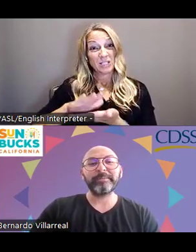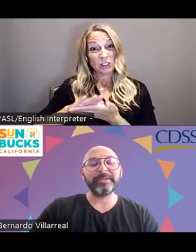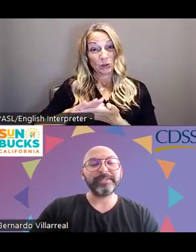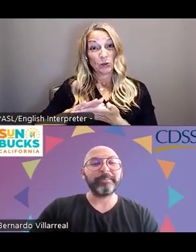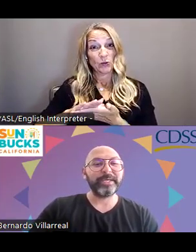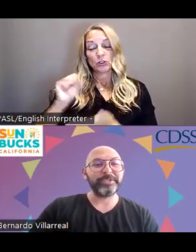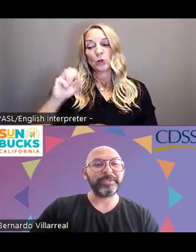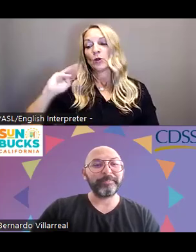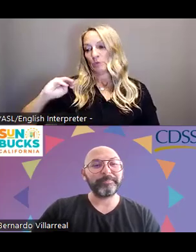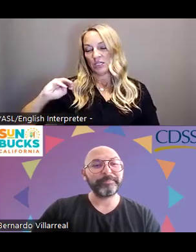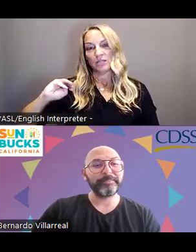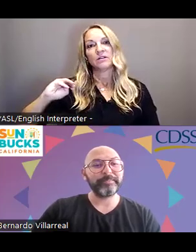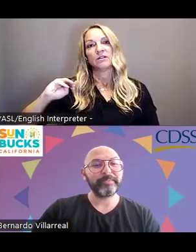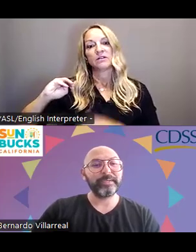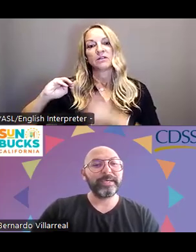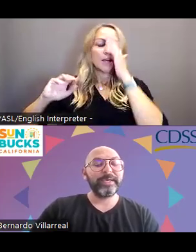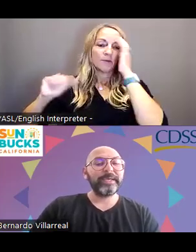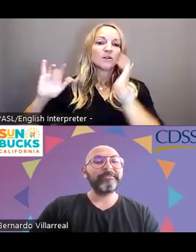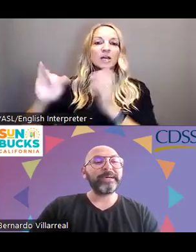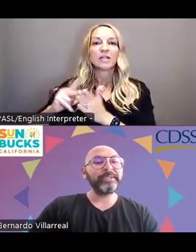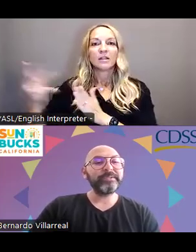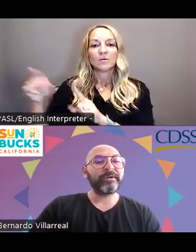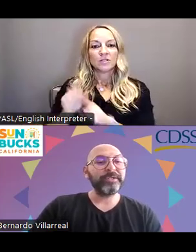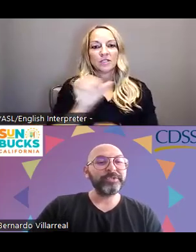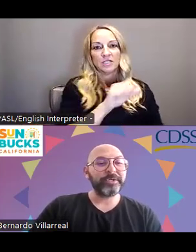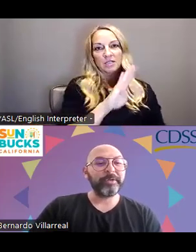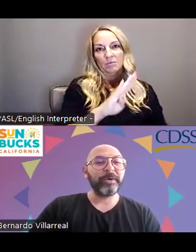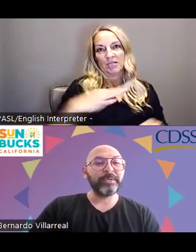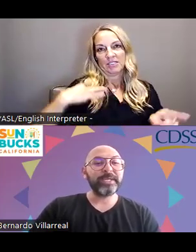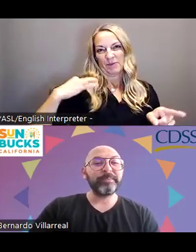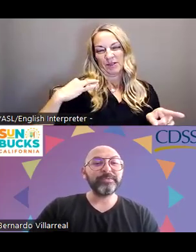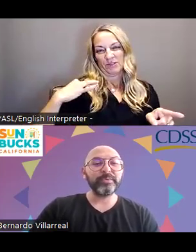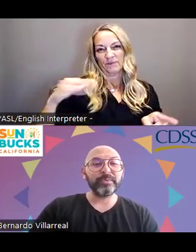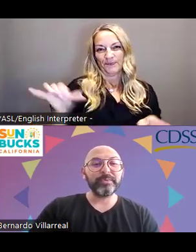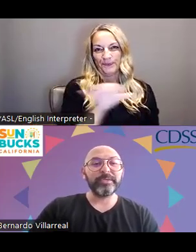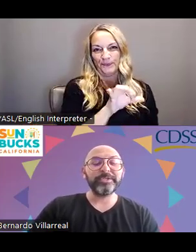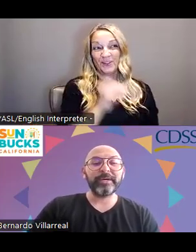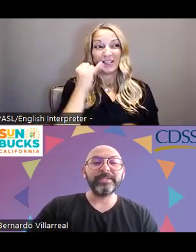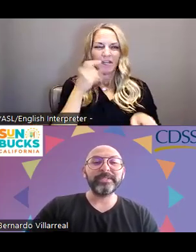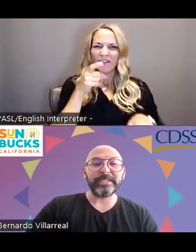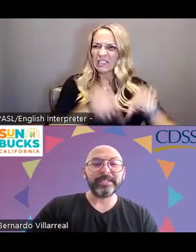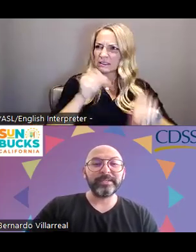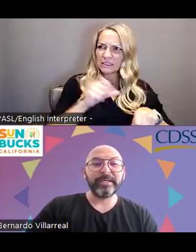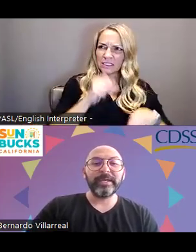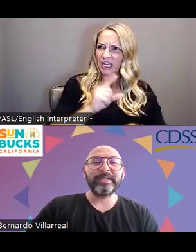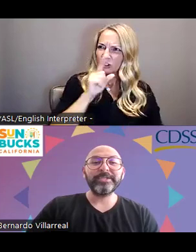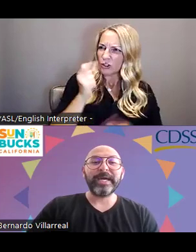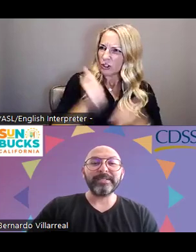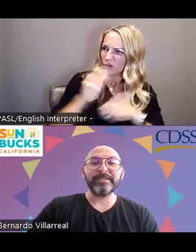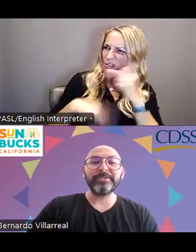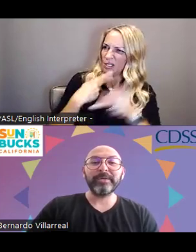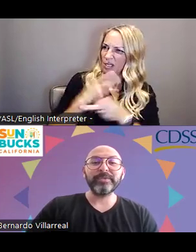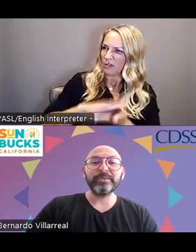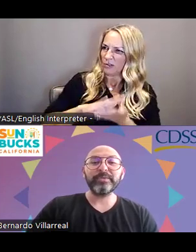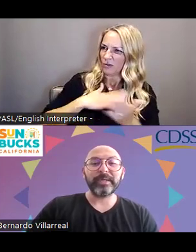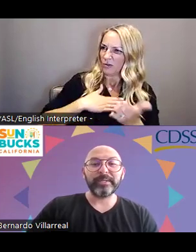doubles as a Sunbucks application. If families are unsure about what type of school their child is attending, they